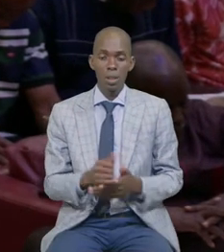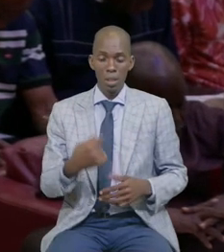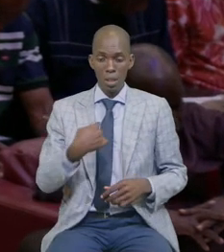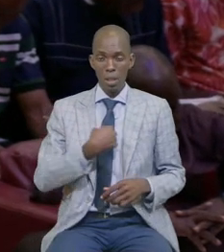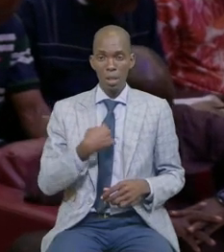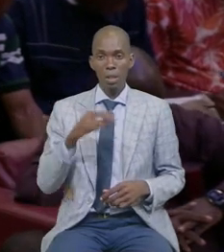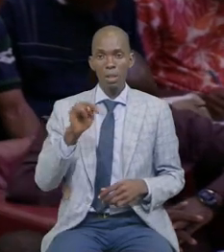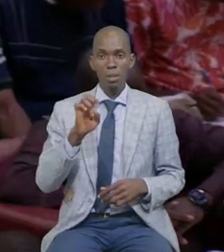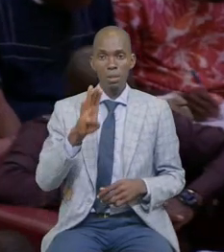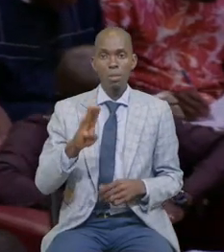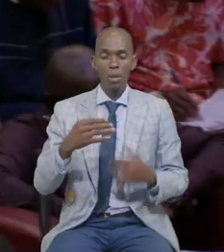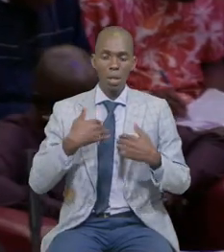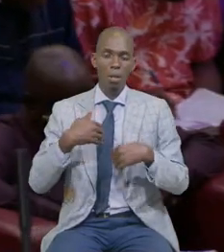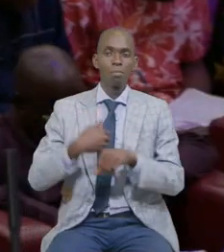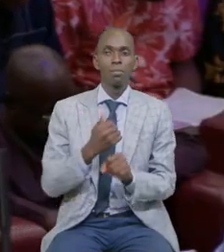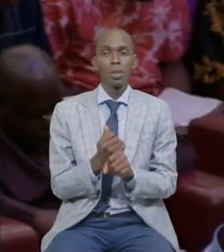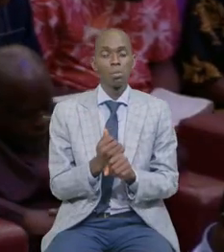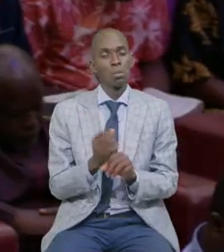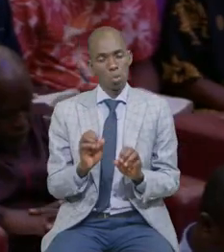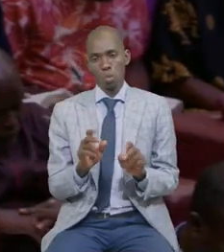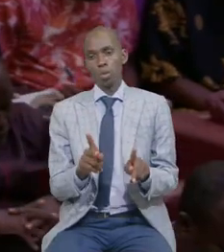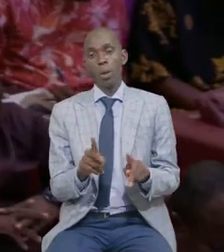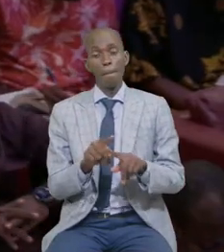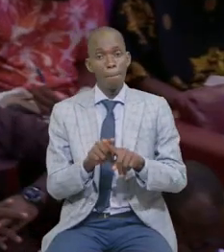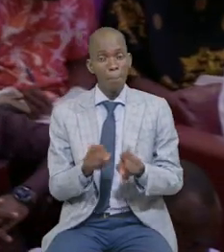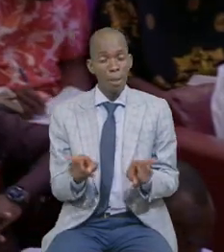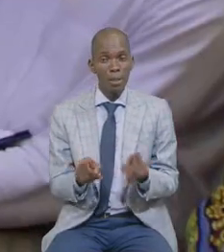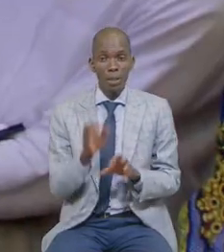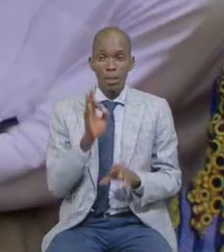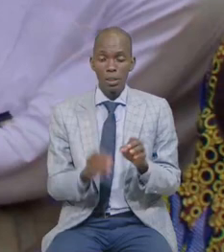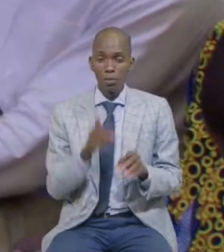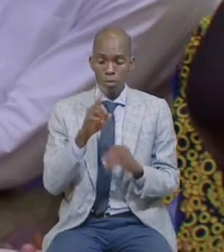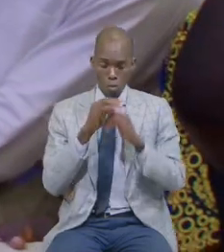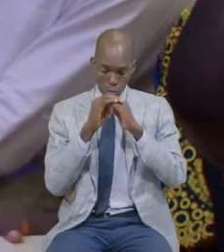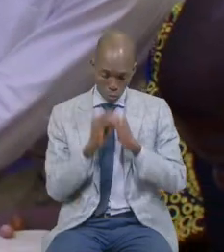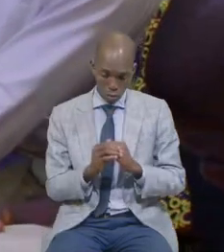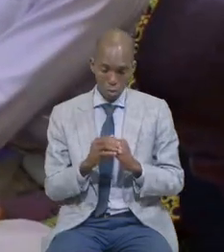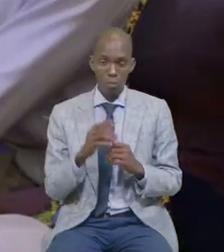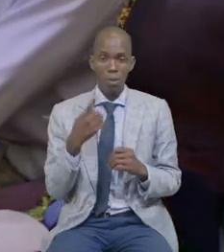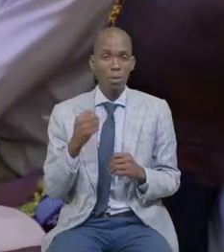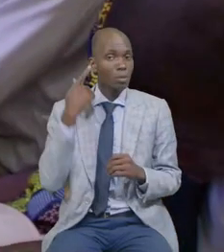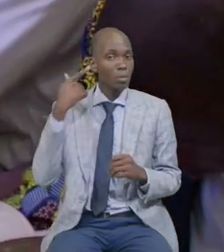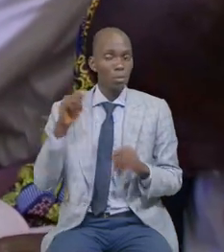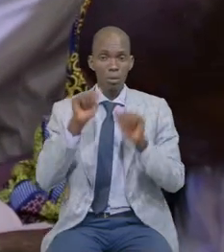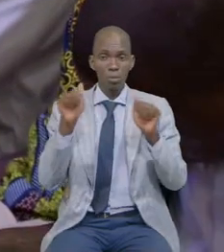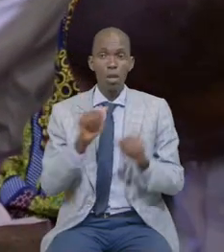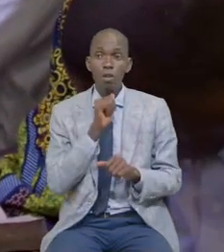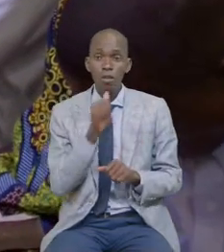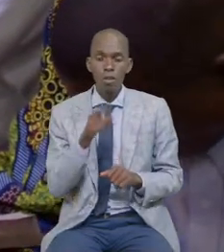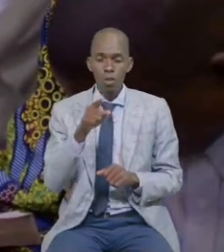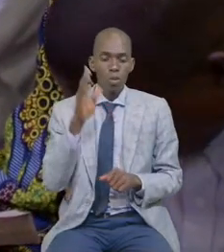image well but if you worship not you shall be cast